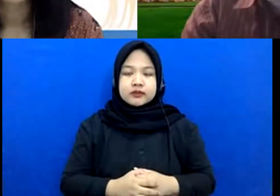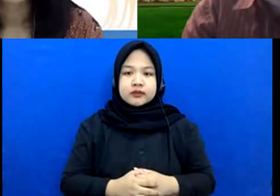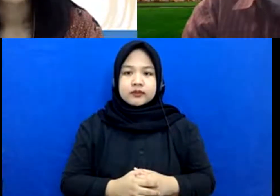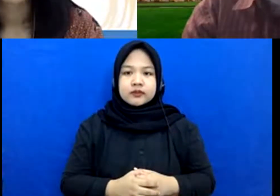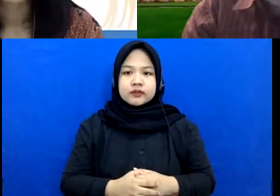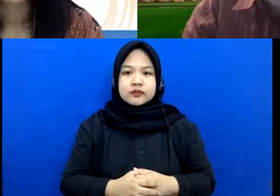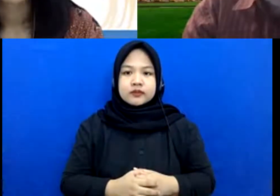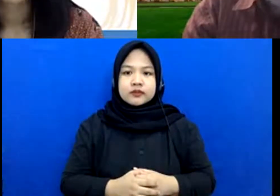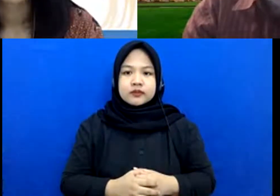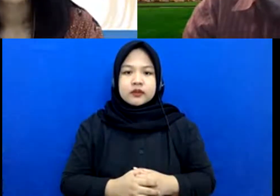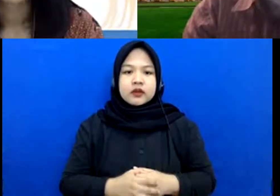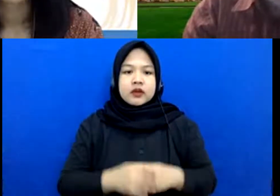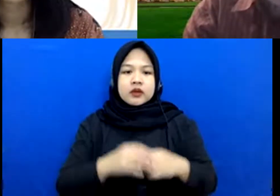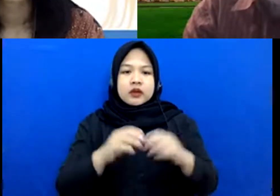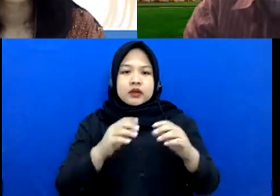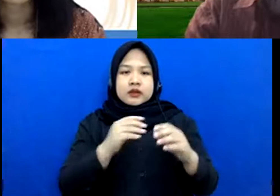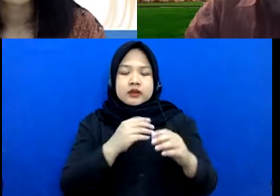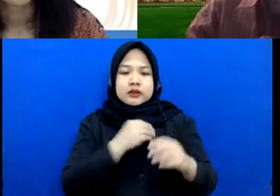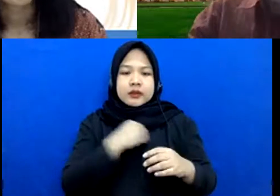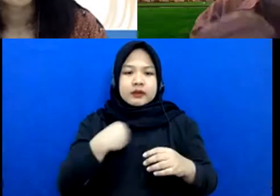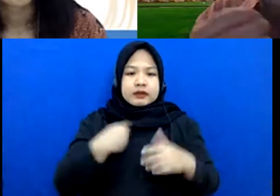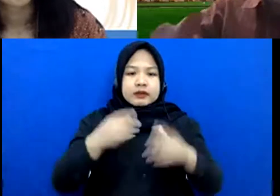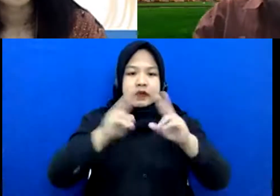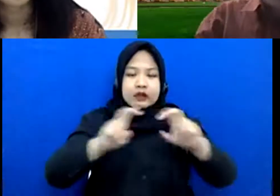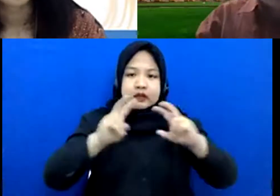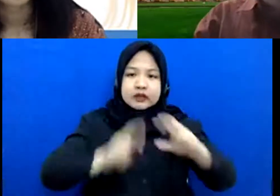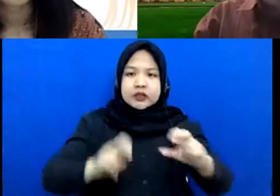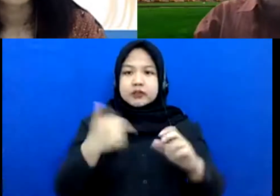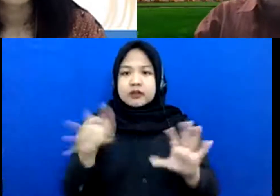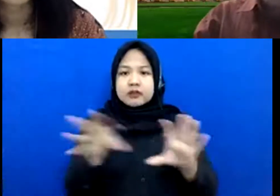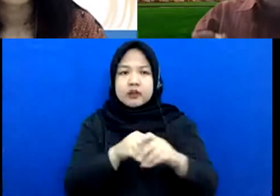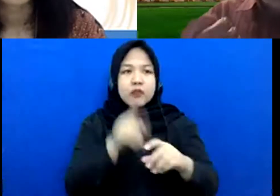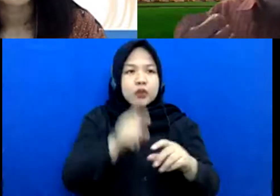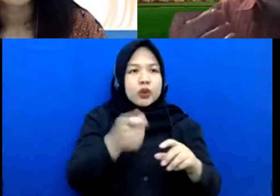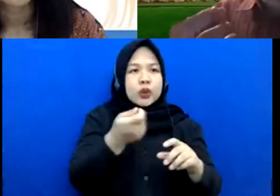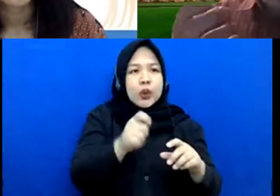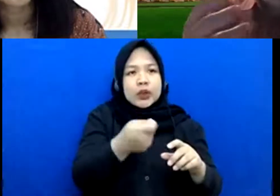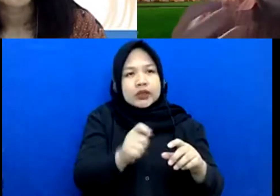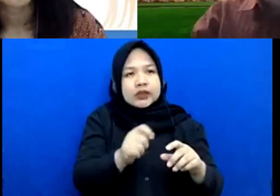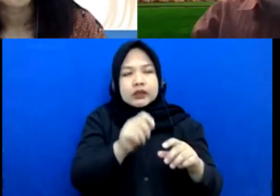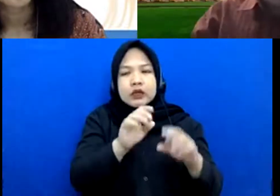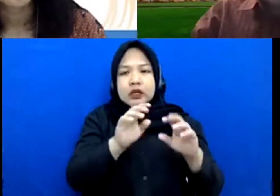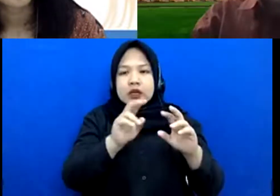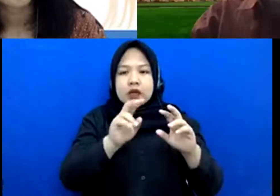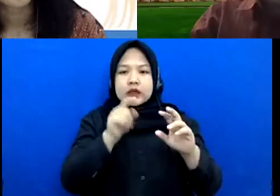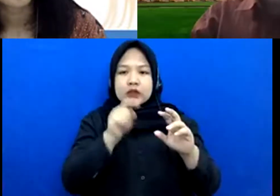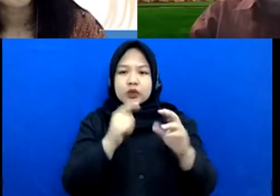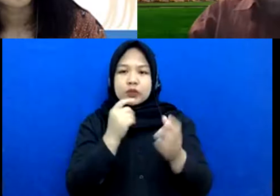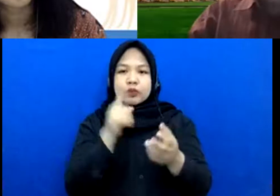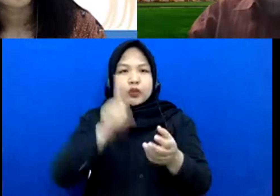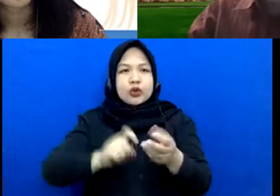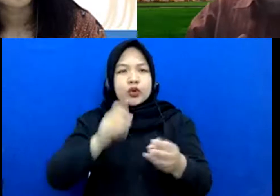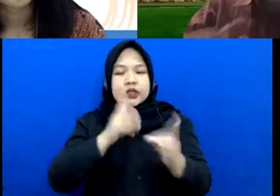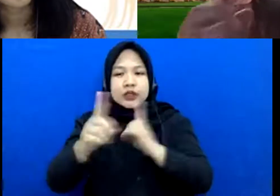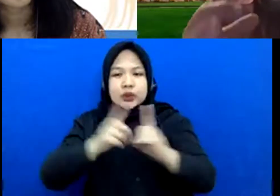thematic analysis can include a lot of discussion. You know, they can have the coding and that, but you can also have these really rich discussions between